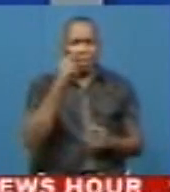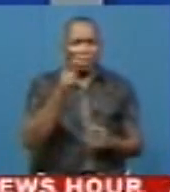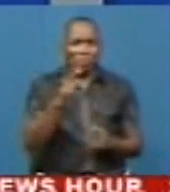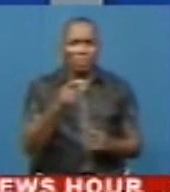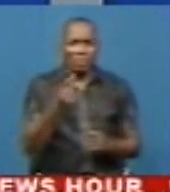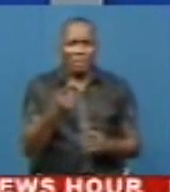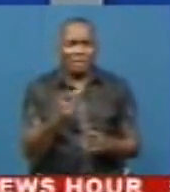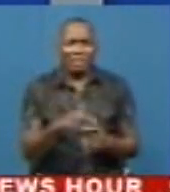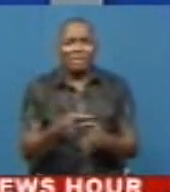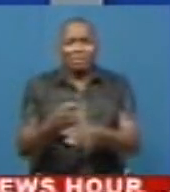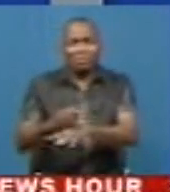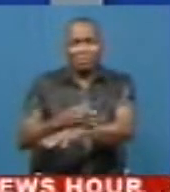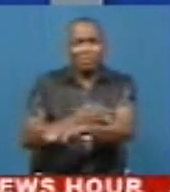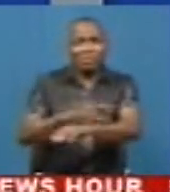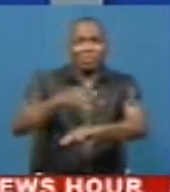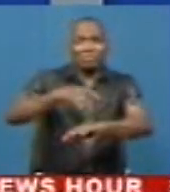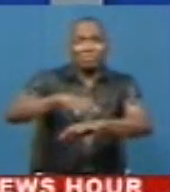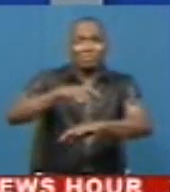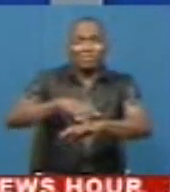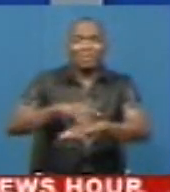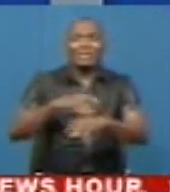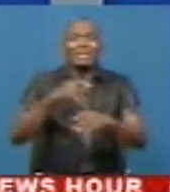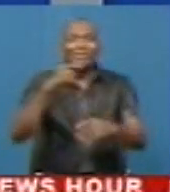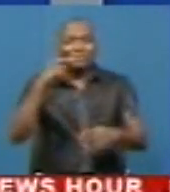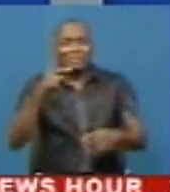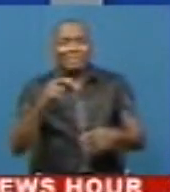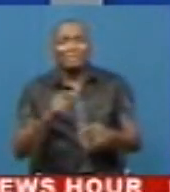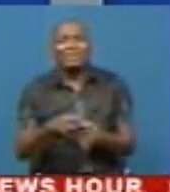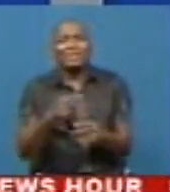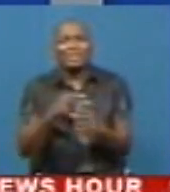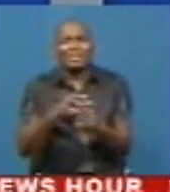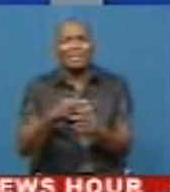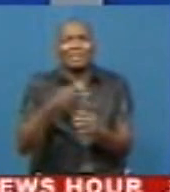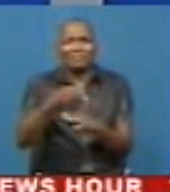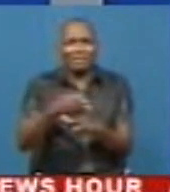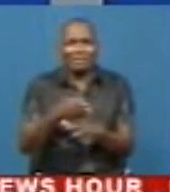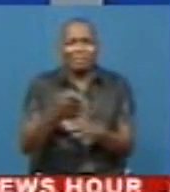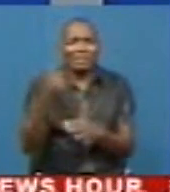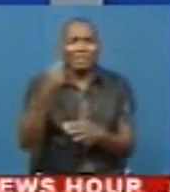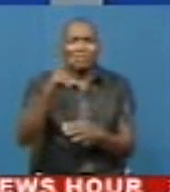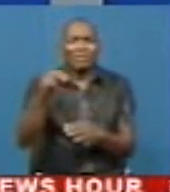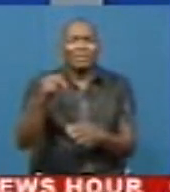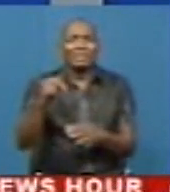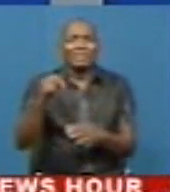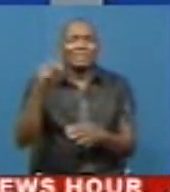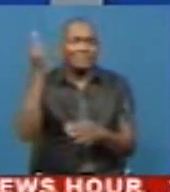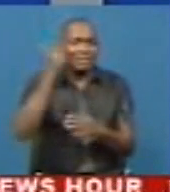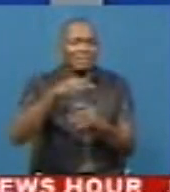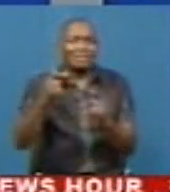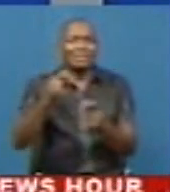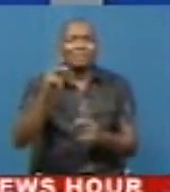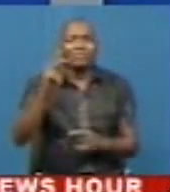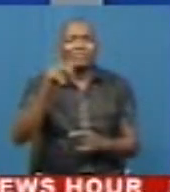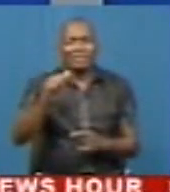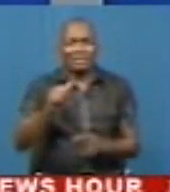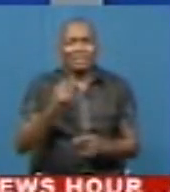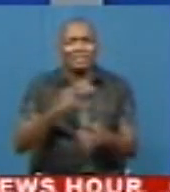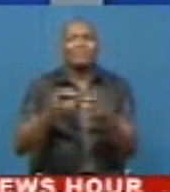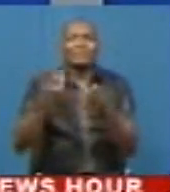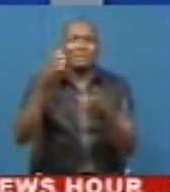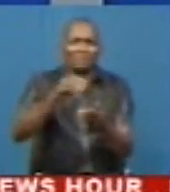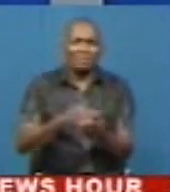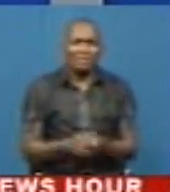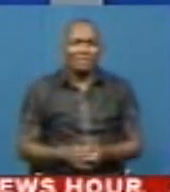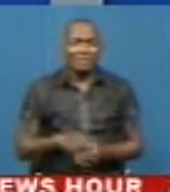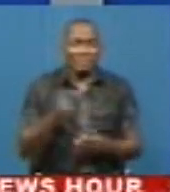them, improved sweet potato varieties, will be named after the late former United Nations Secretary General, Mr. Kofi Annan,